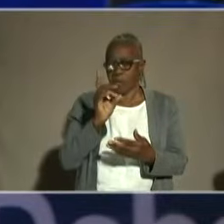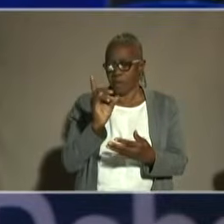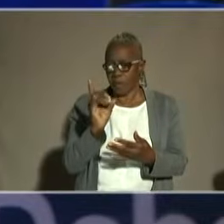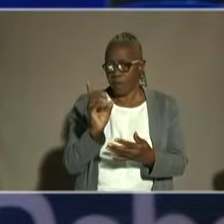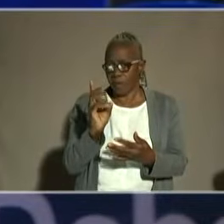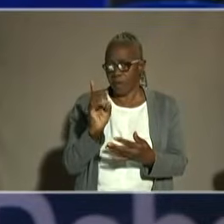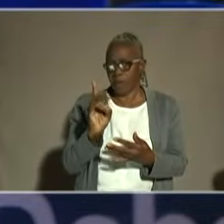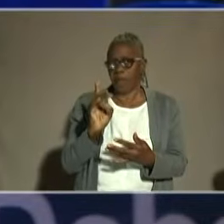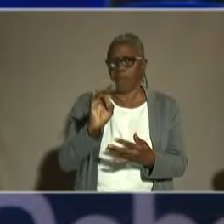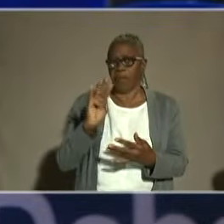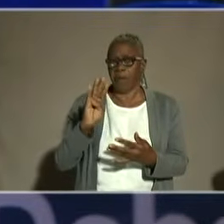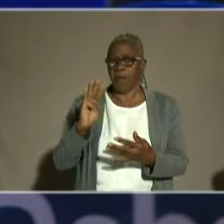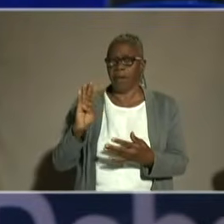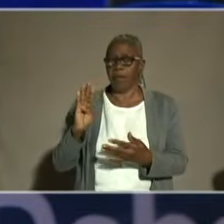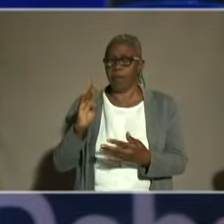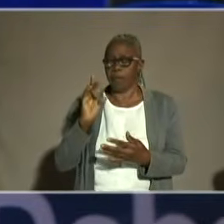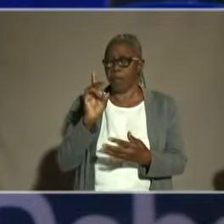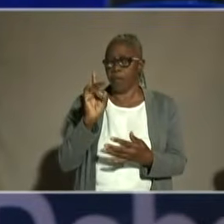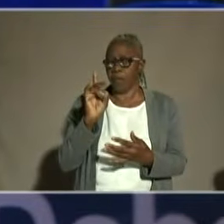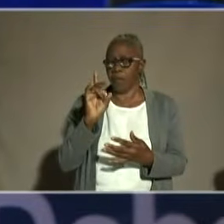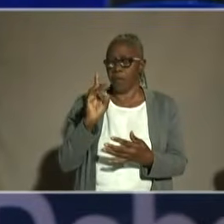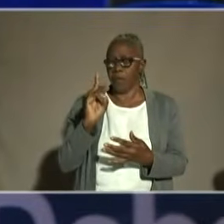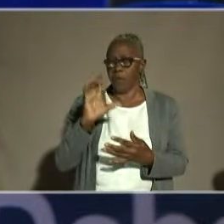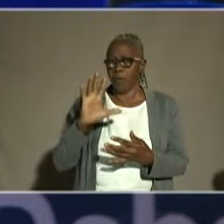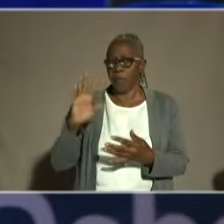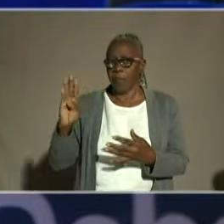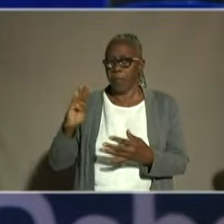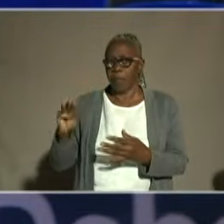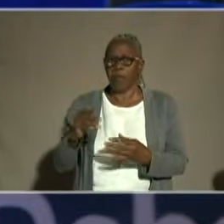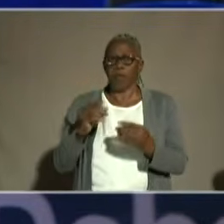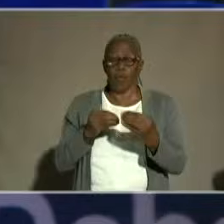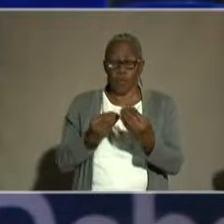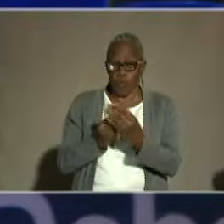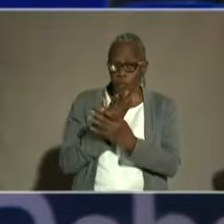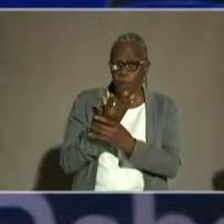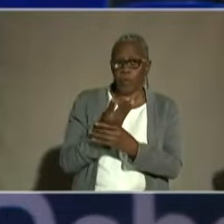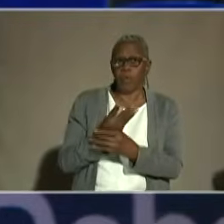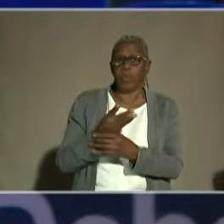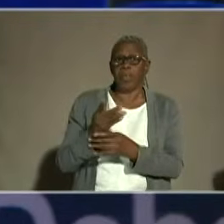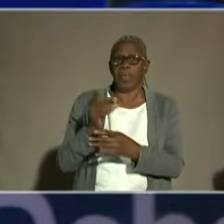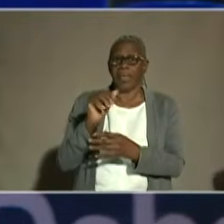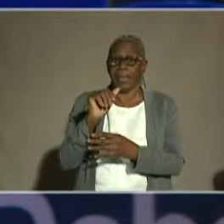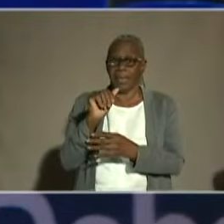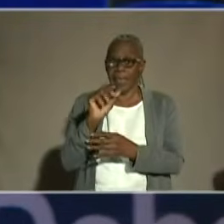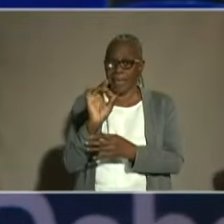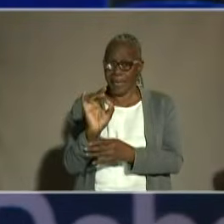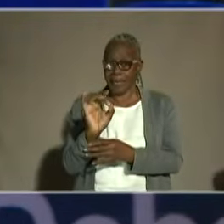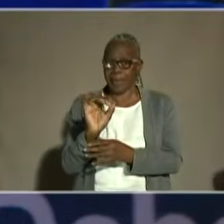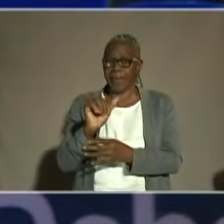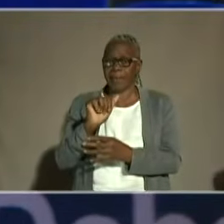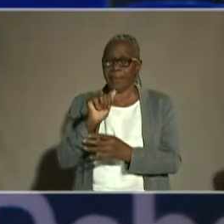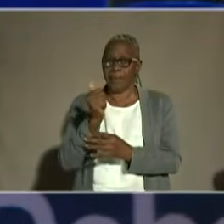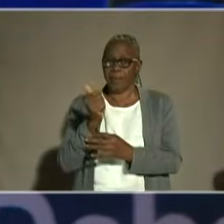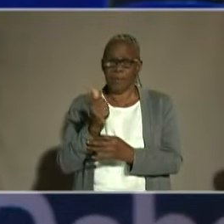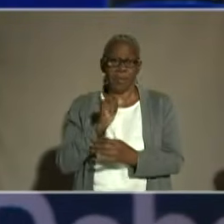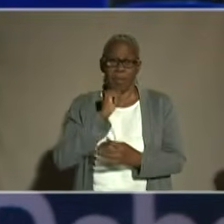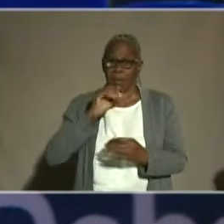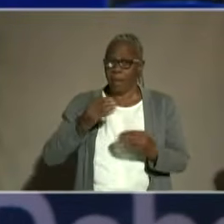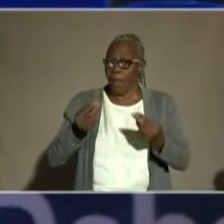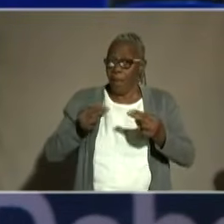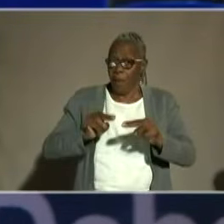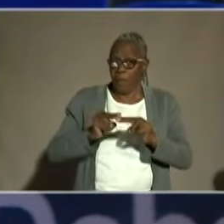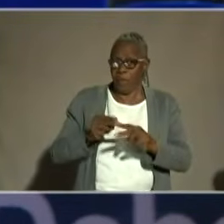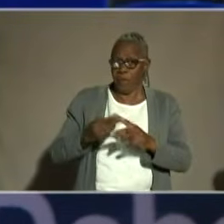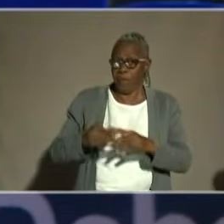would have to grow between 8 and 10%, which has not done that since the 60s.